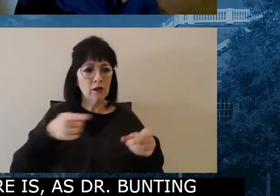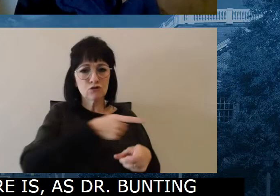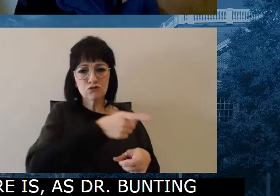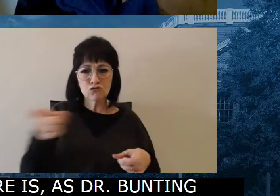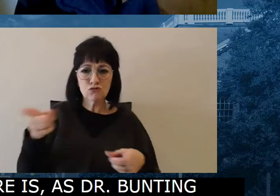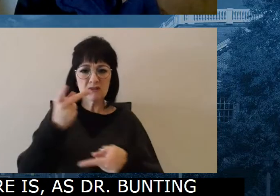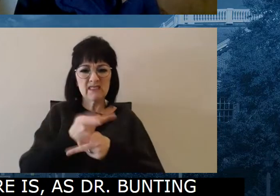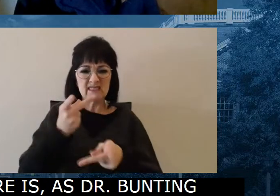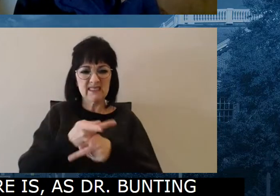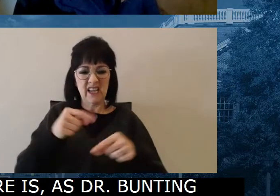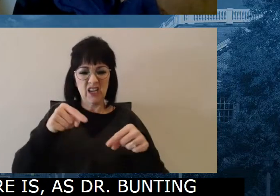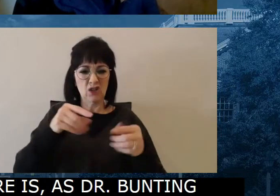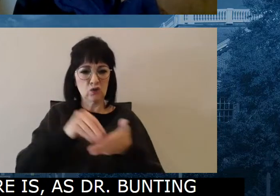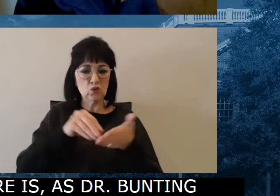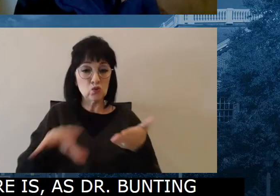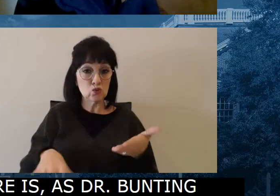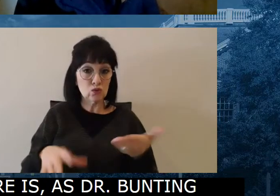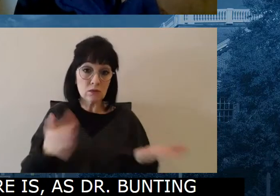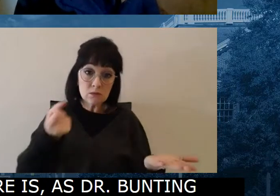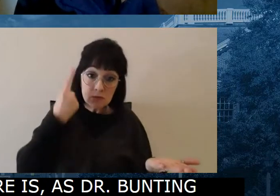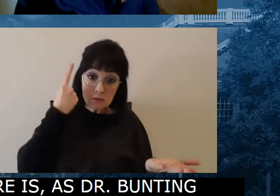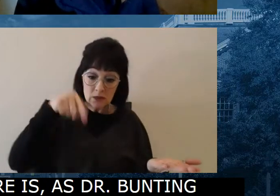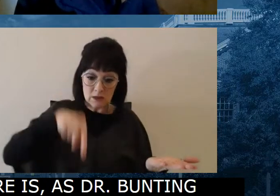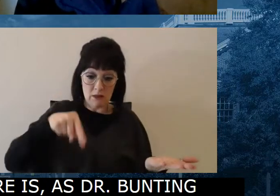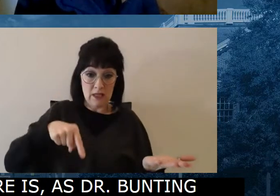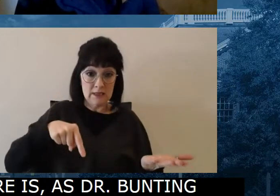summer, because it's an opportunity to help